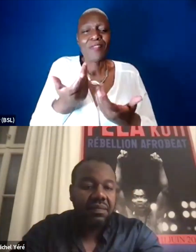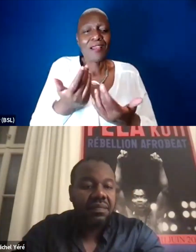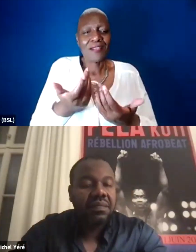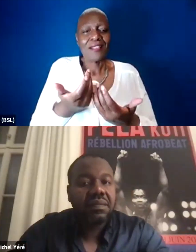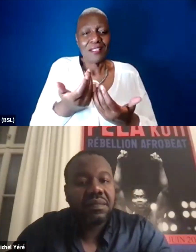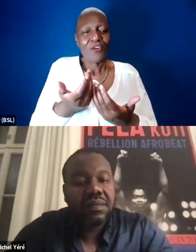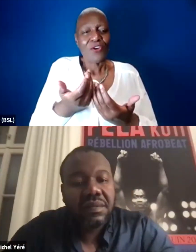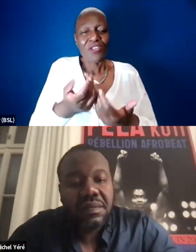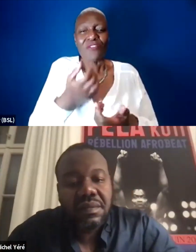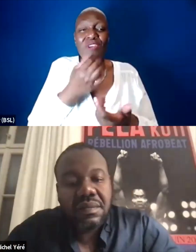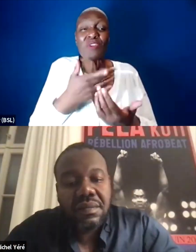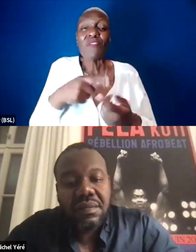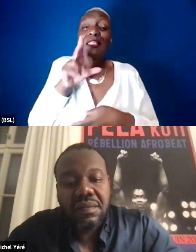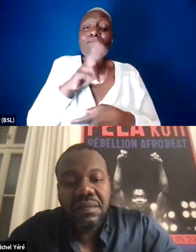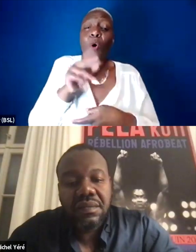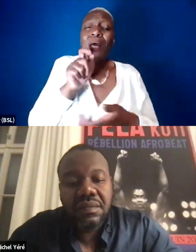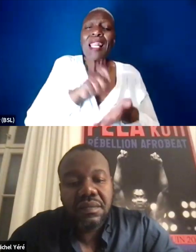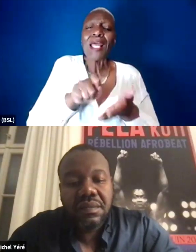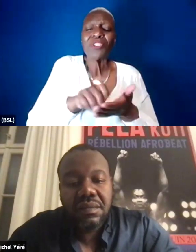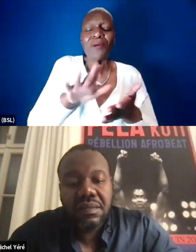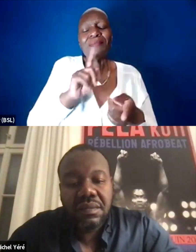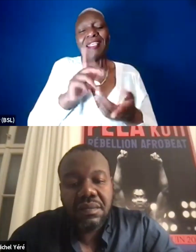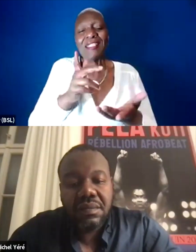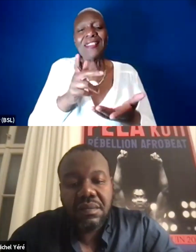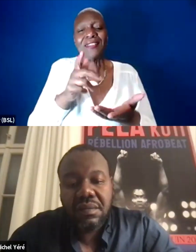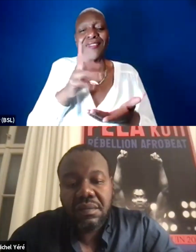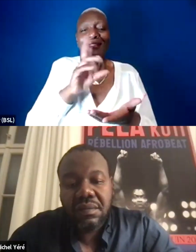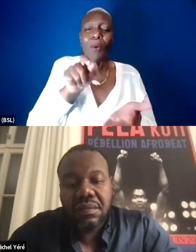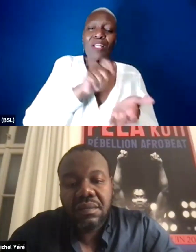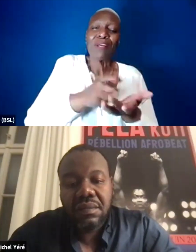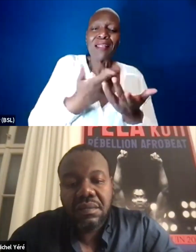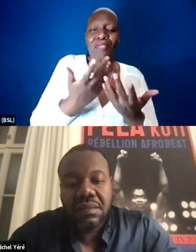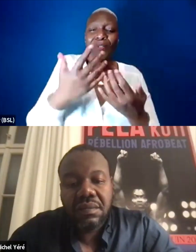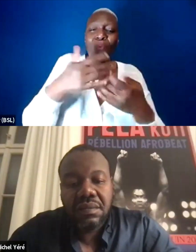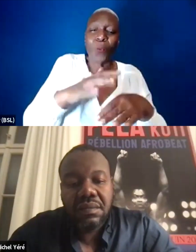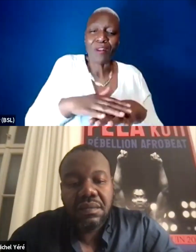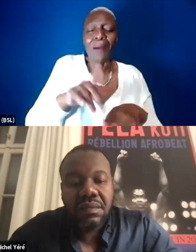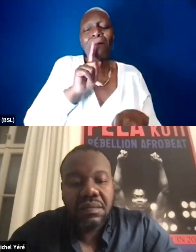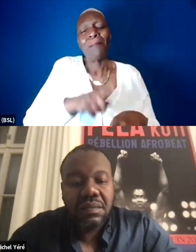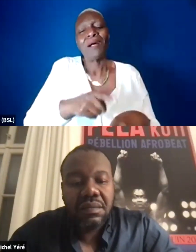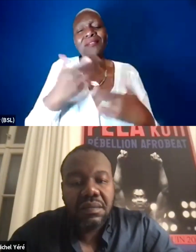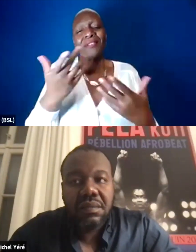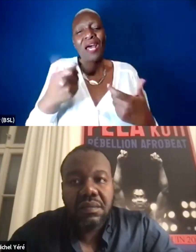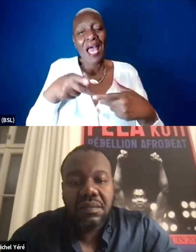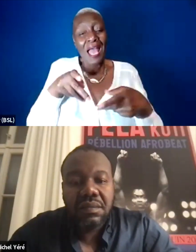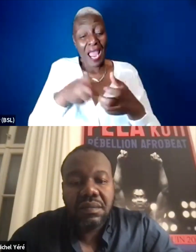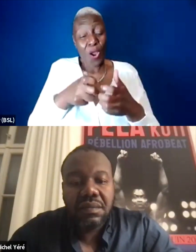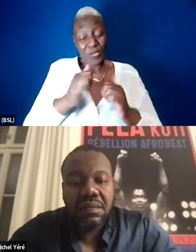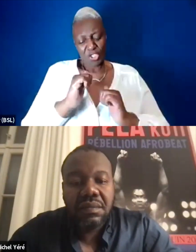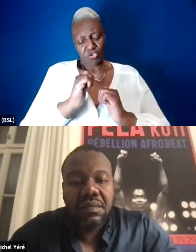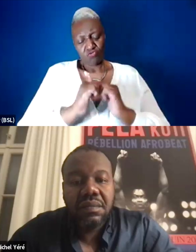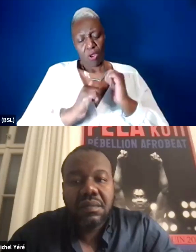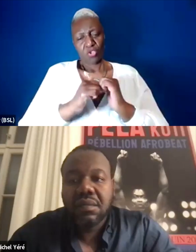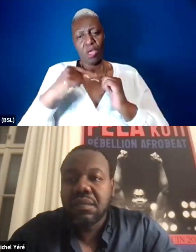I was going to say there are very few traces of spoken language. Spoken language and written language do overlap, but the way that he constructs his sentences shows